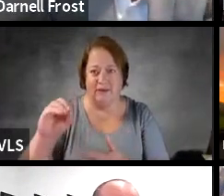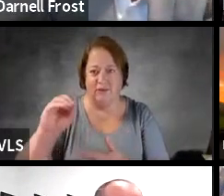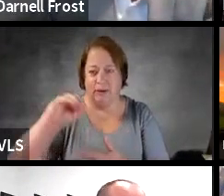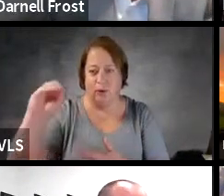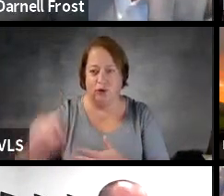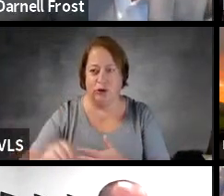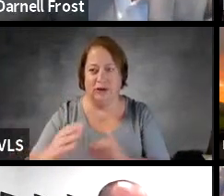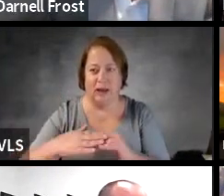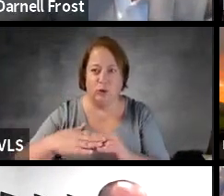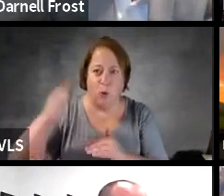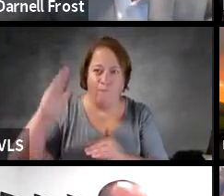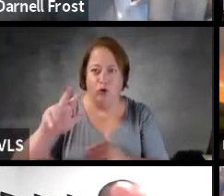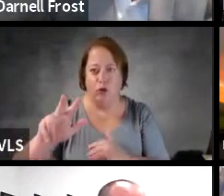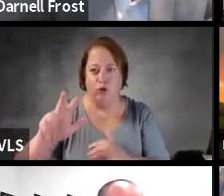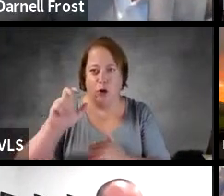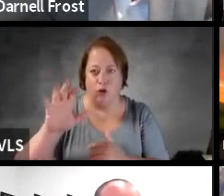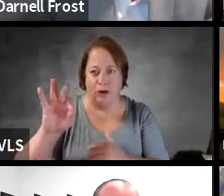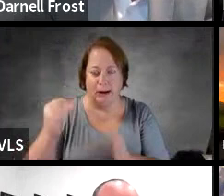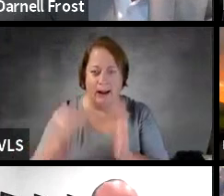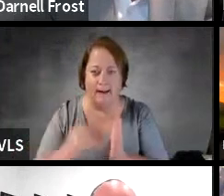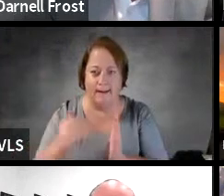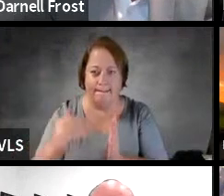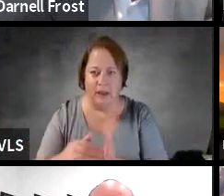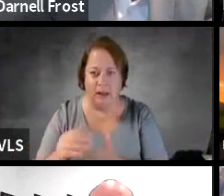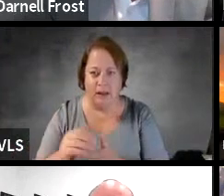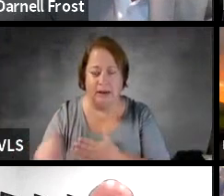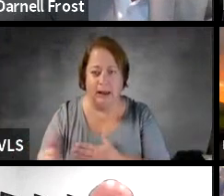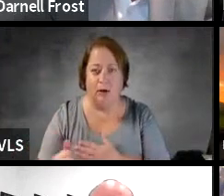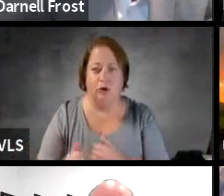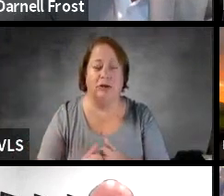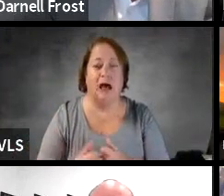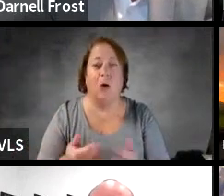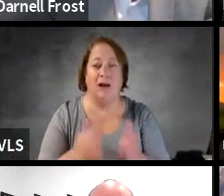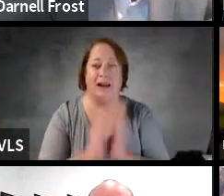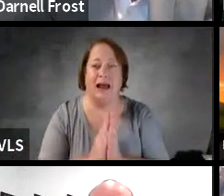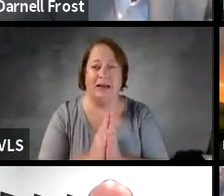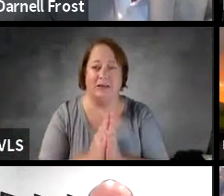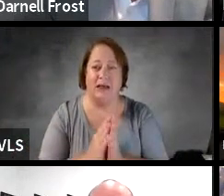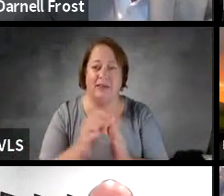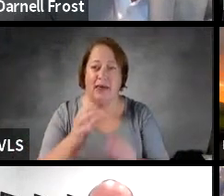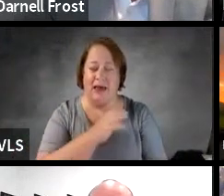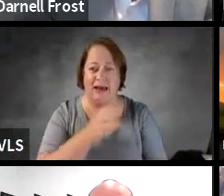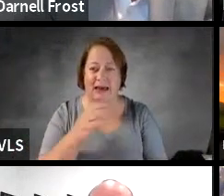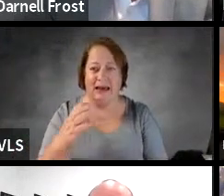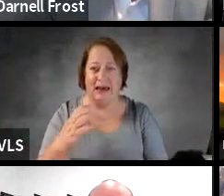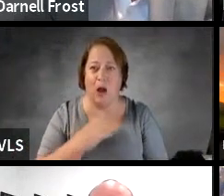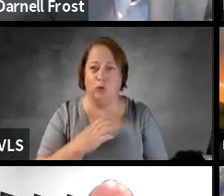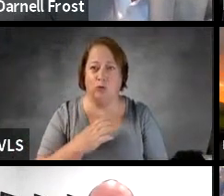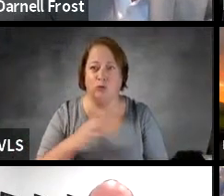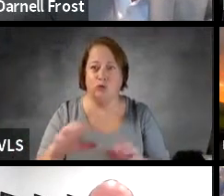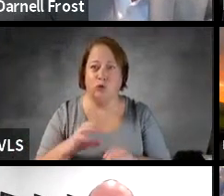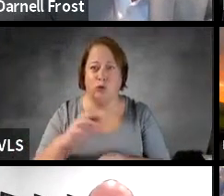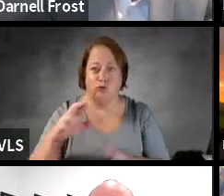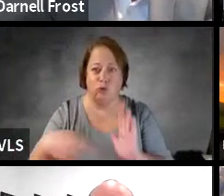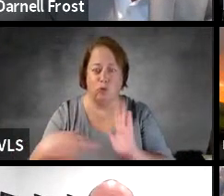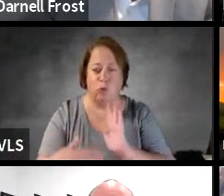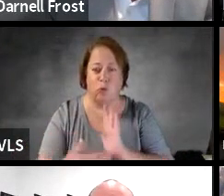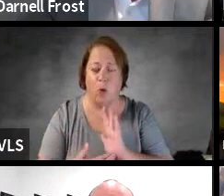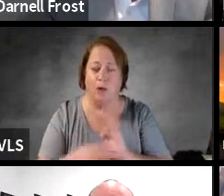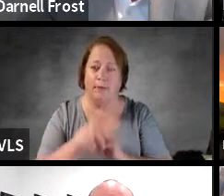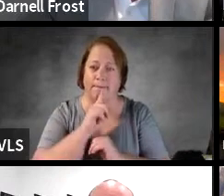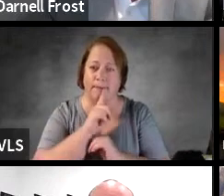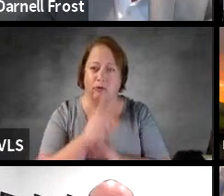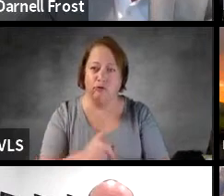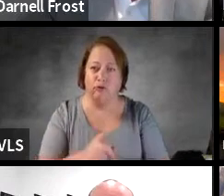in excess of $309 million. If nothing else, I would ask that the Governing Council execute its role in governance to make sure